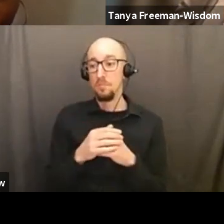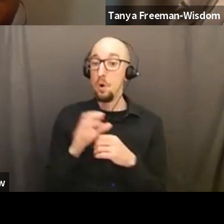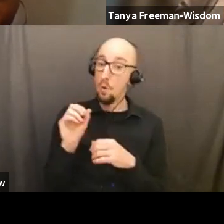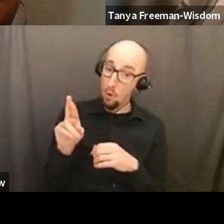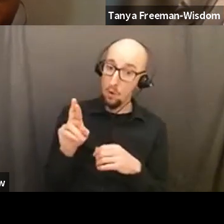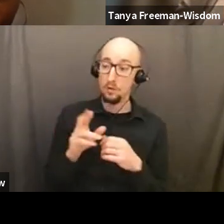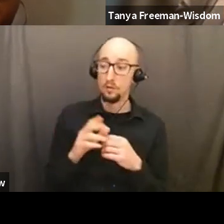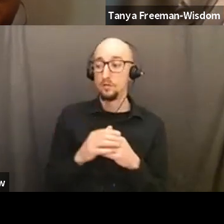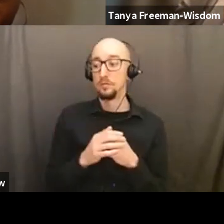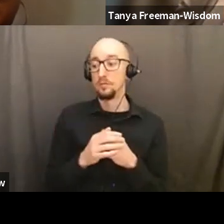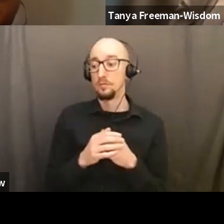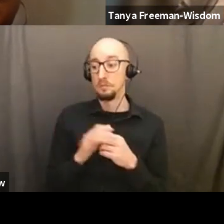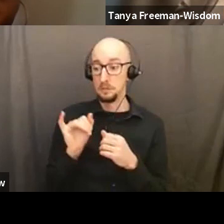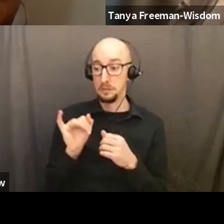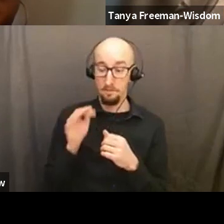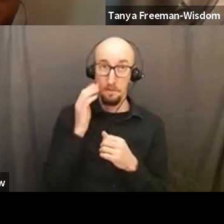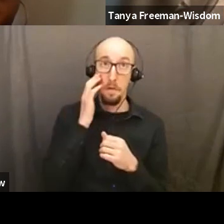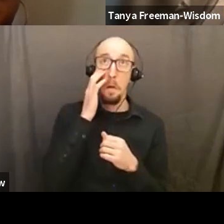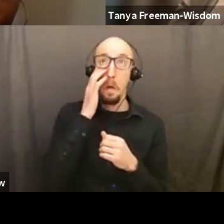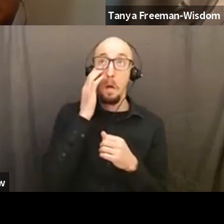or if